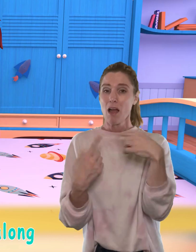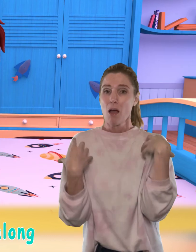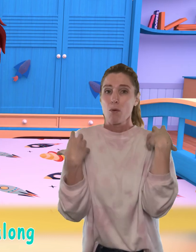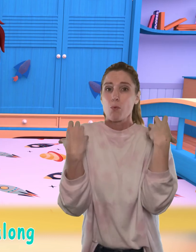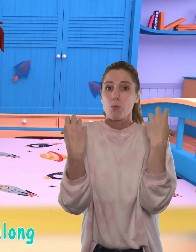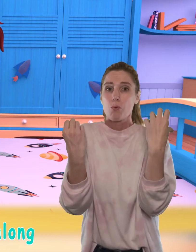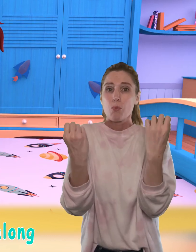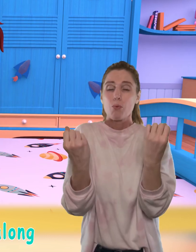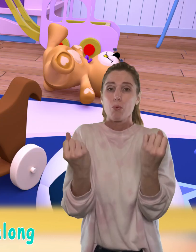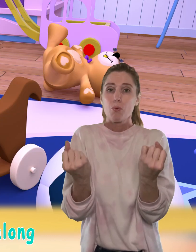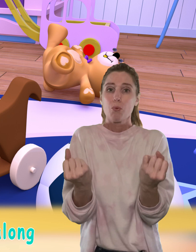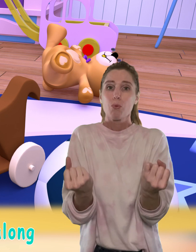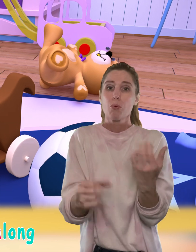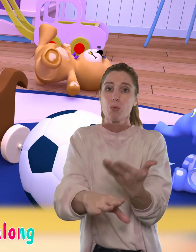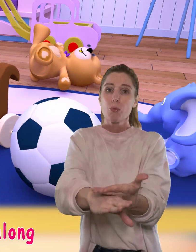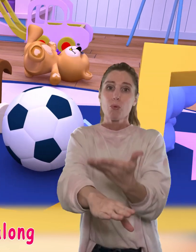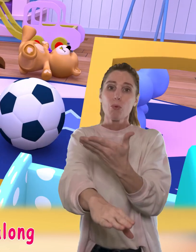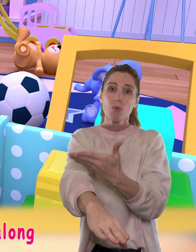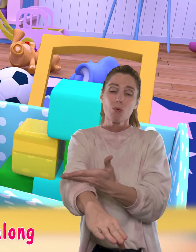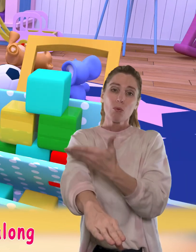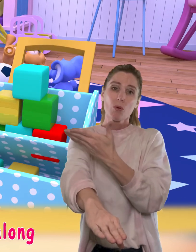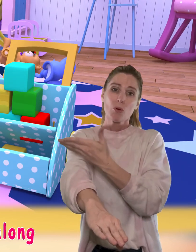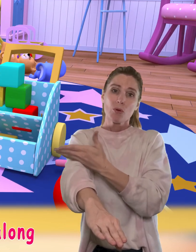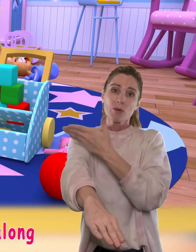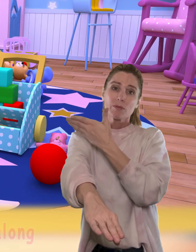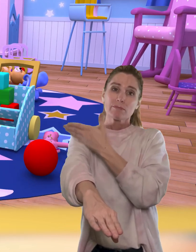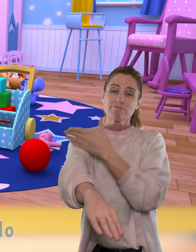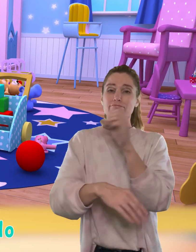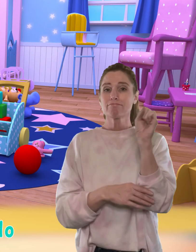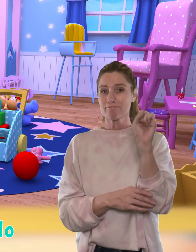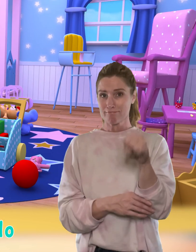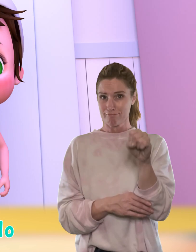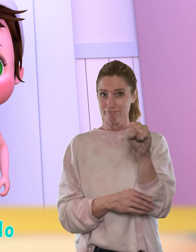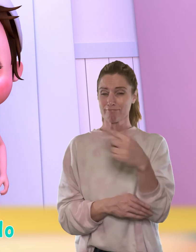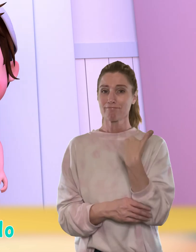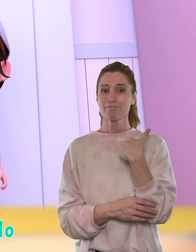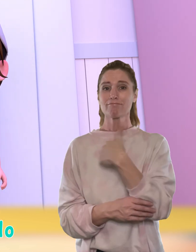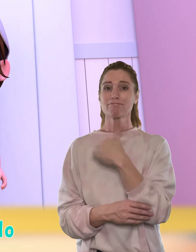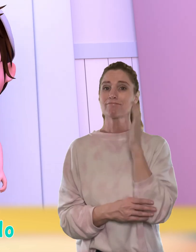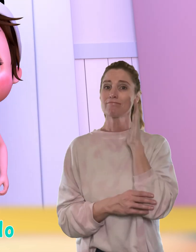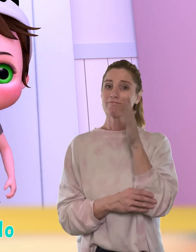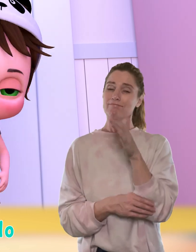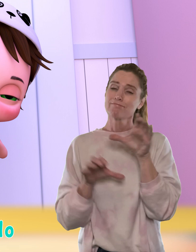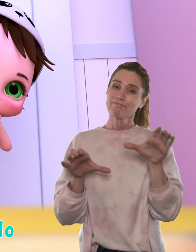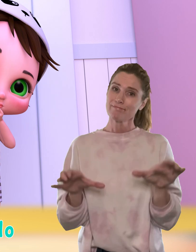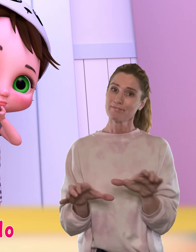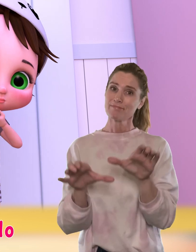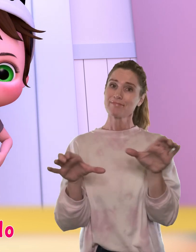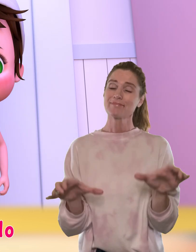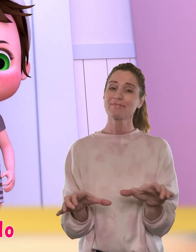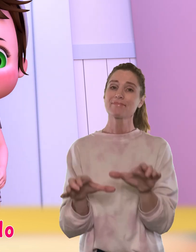be strong, all better along. Yes, that's what we will do.